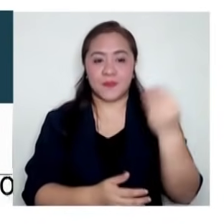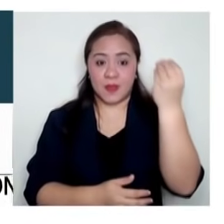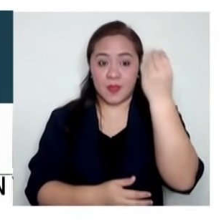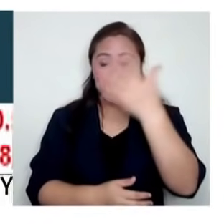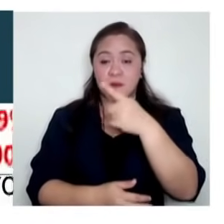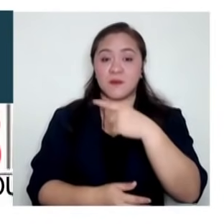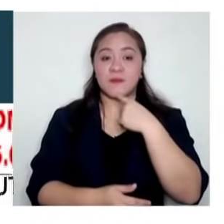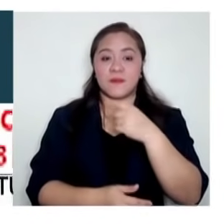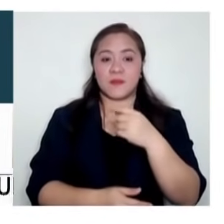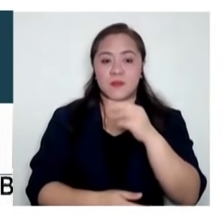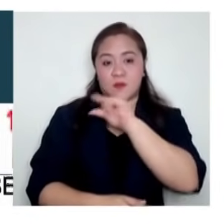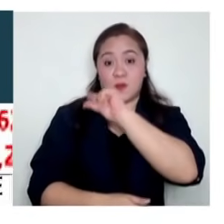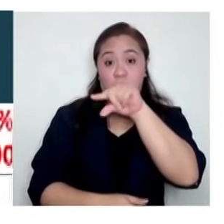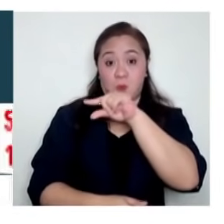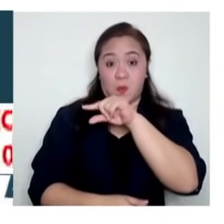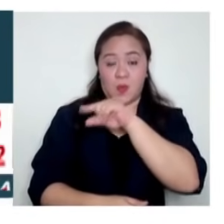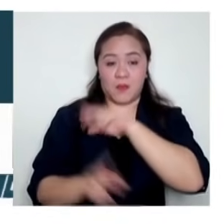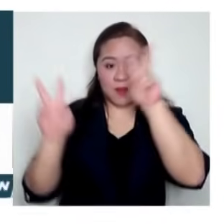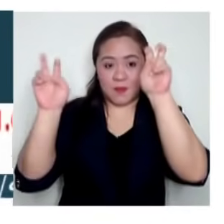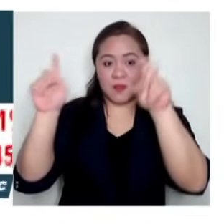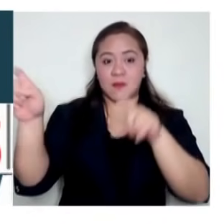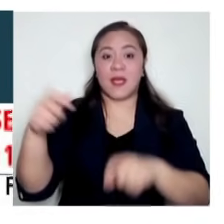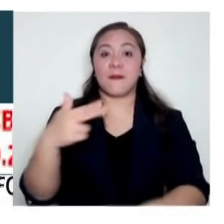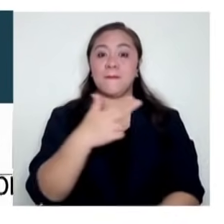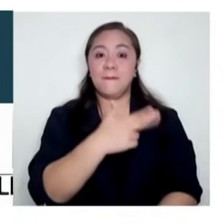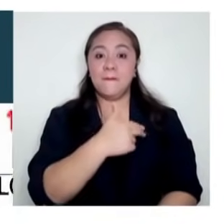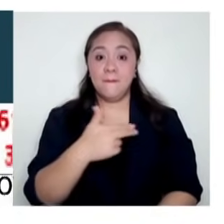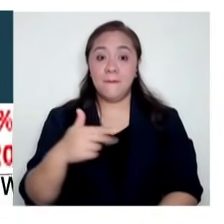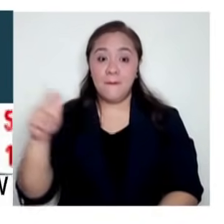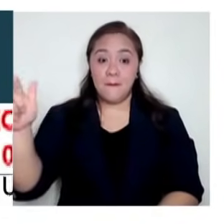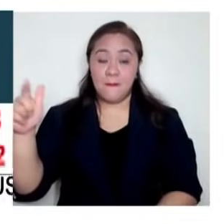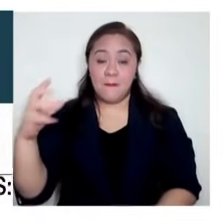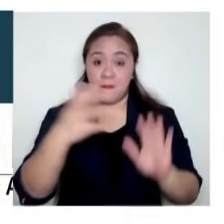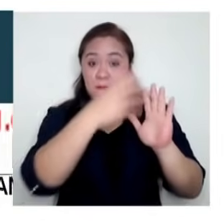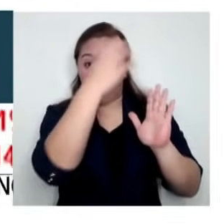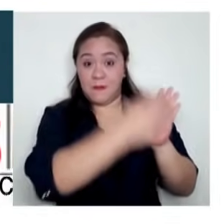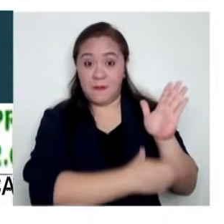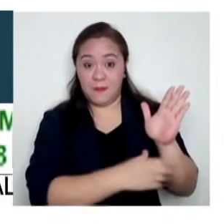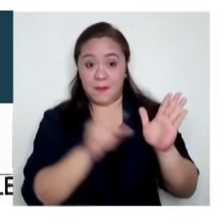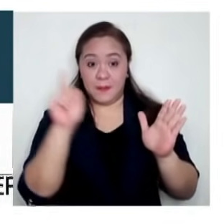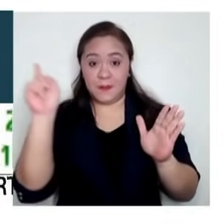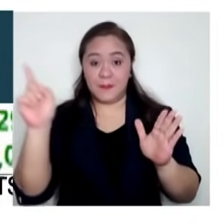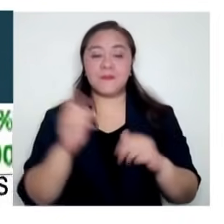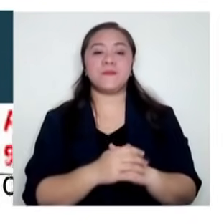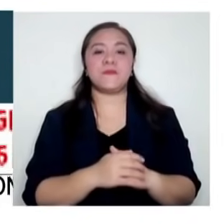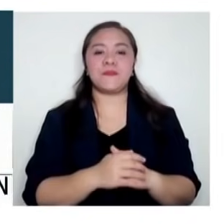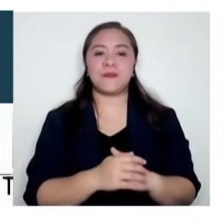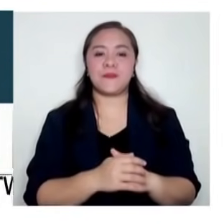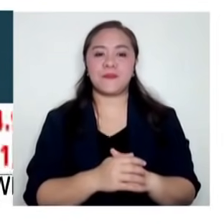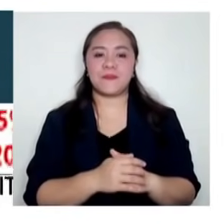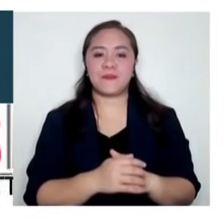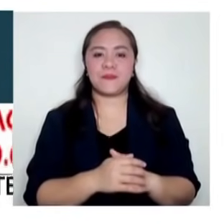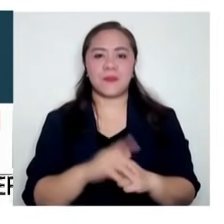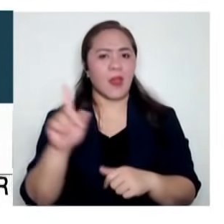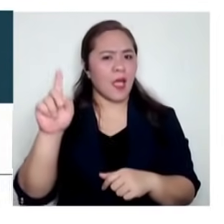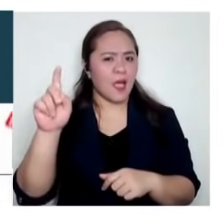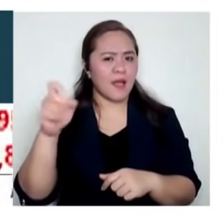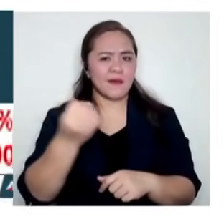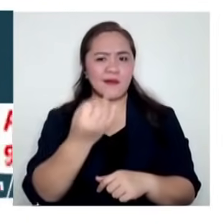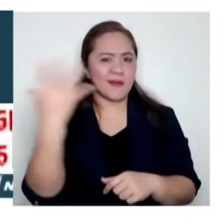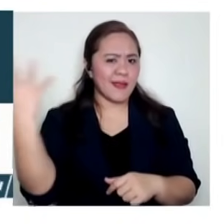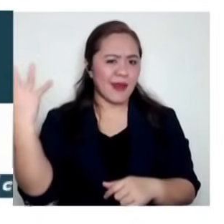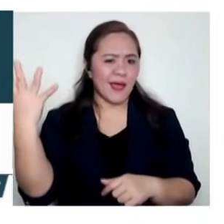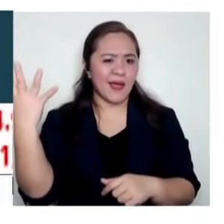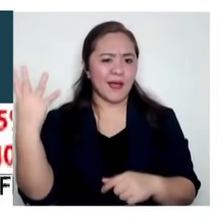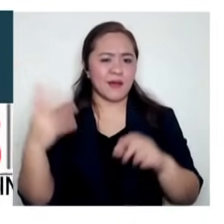what you just said about the Indonesian article or this news story. How many are these healthcare workers and how